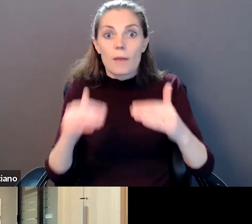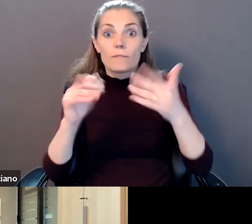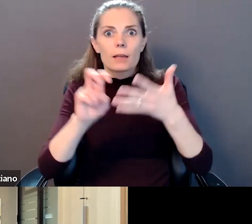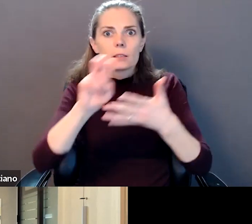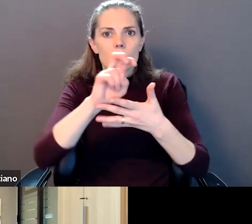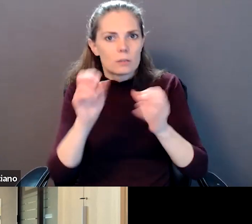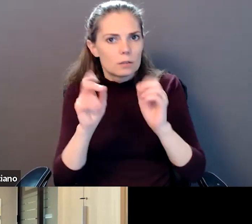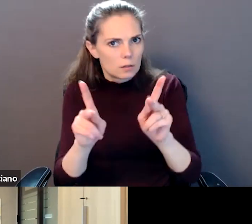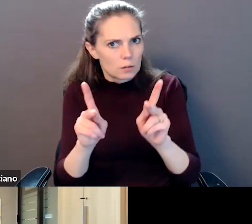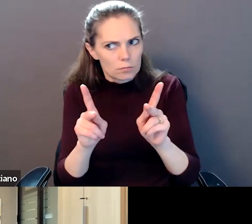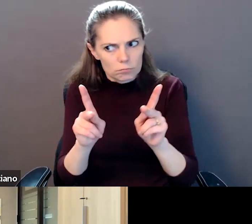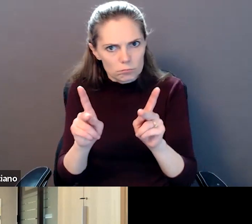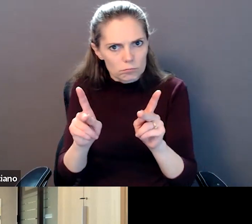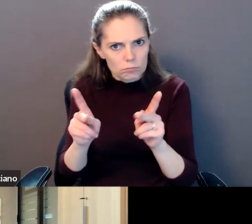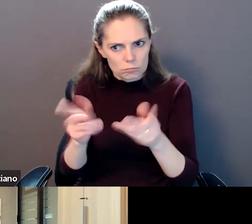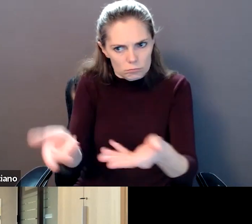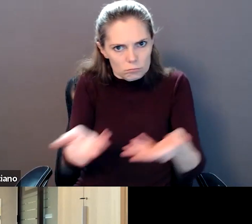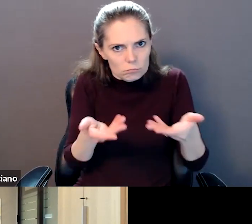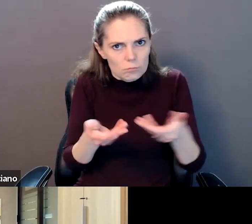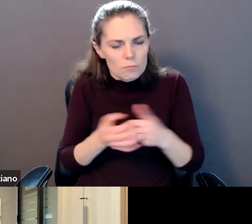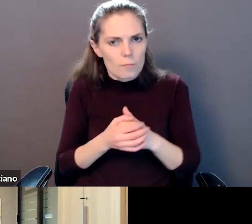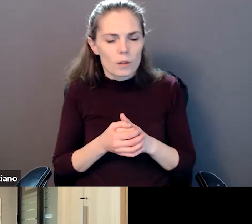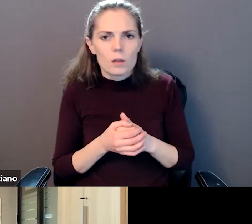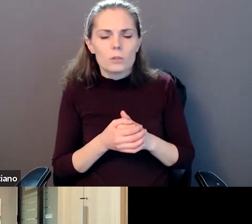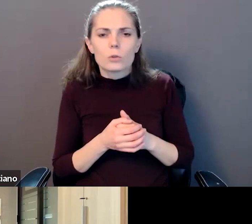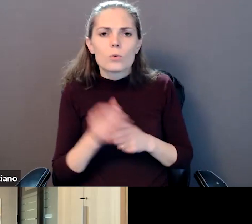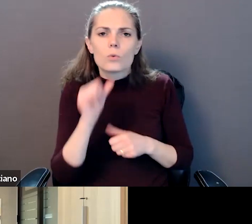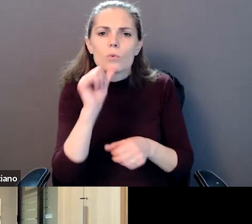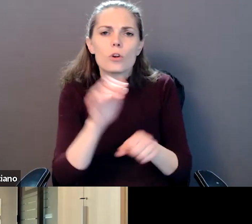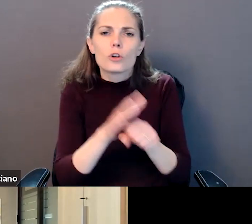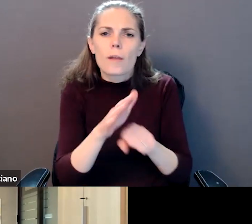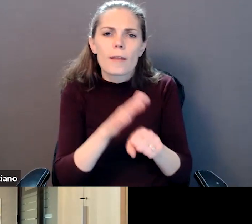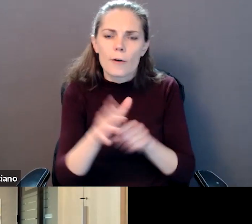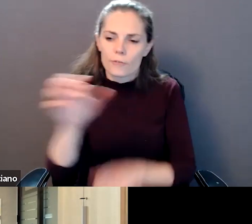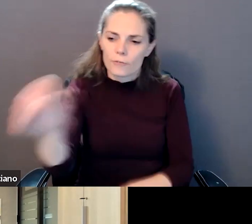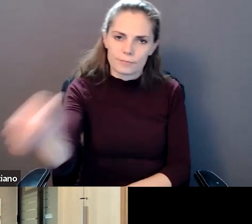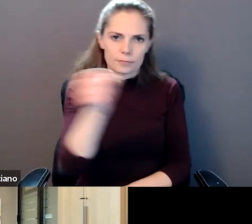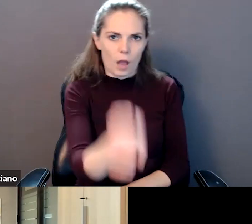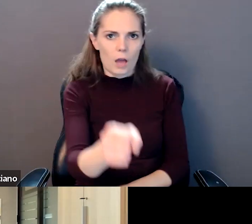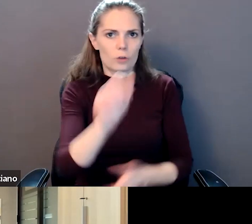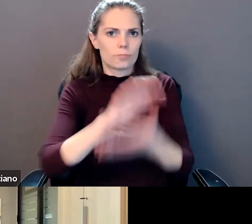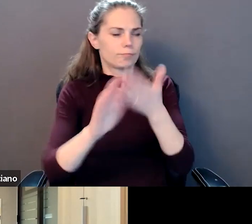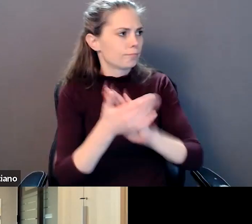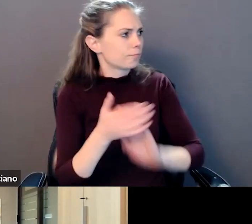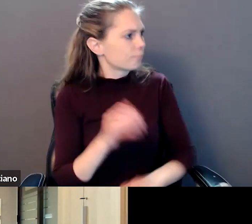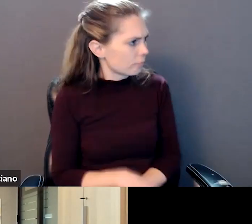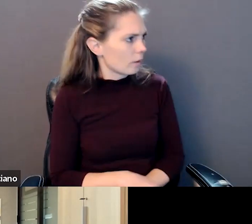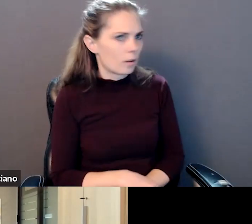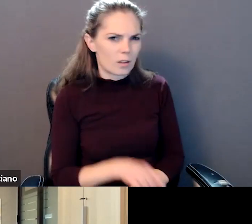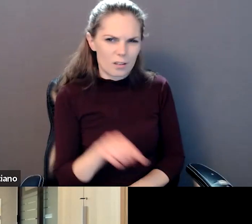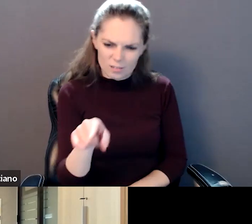So it is not simply a matter of giving people a chance to get in through the door. It's a matter of how do we fully use those skills? How do we allow them